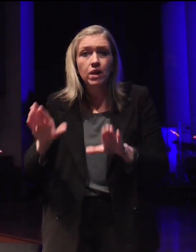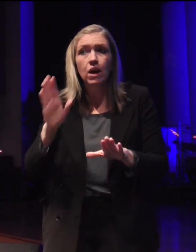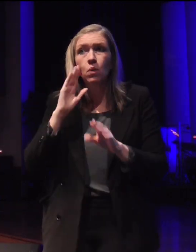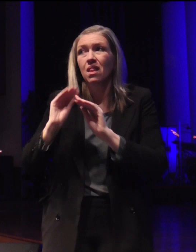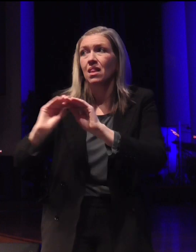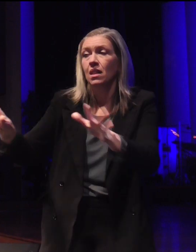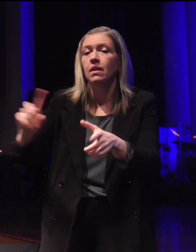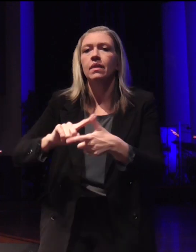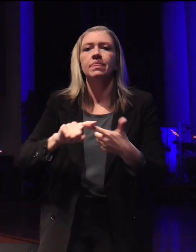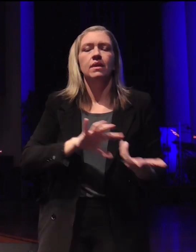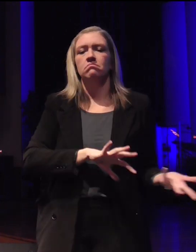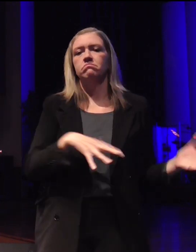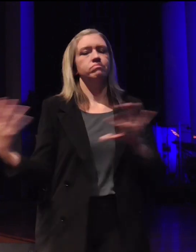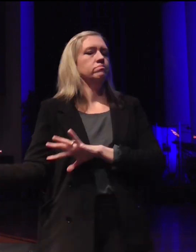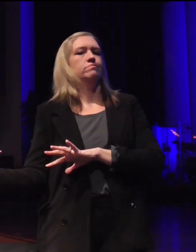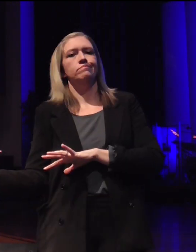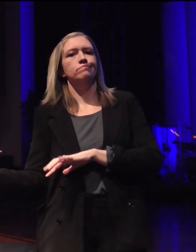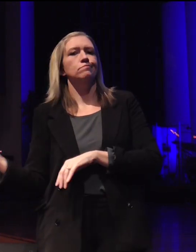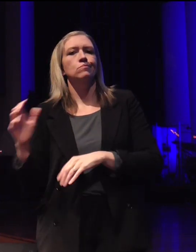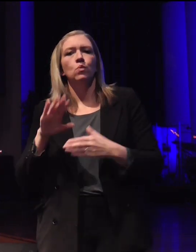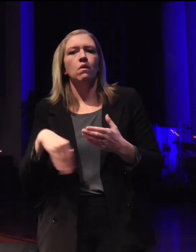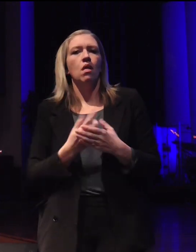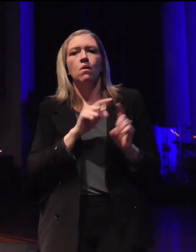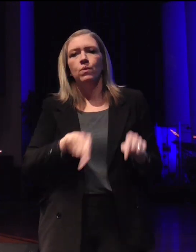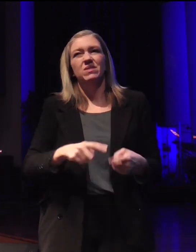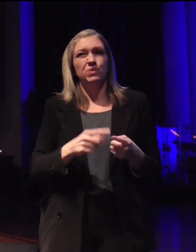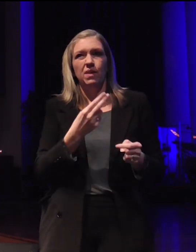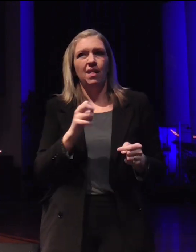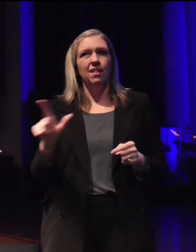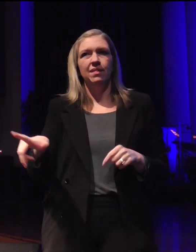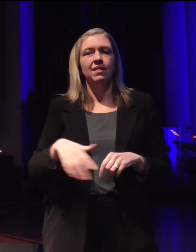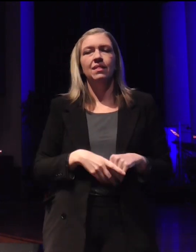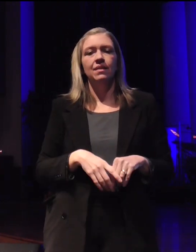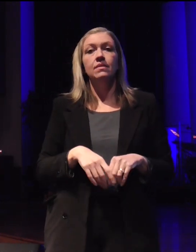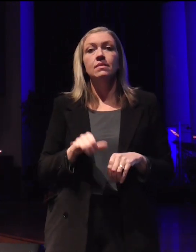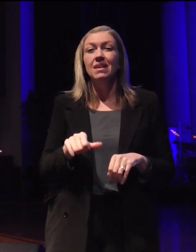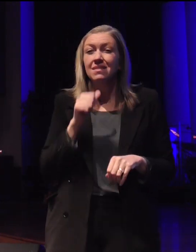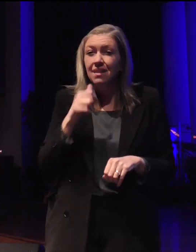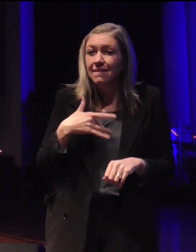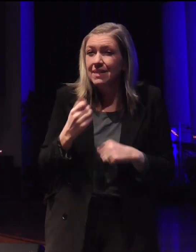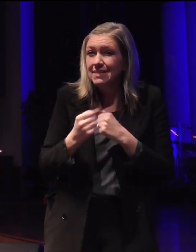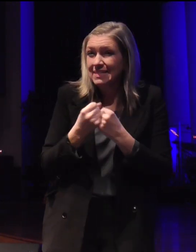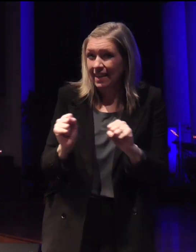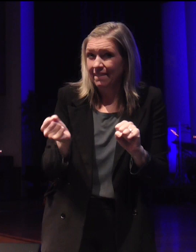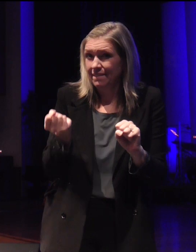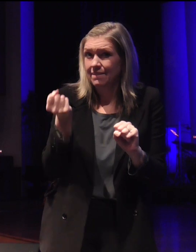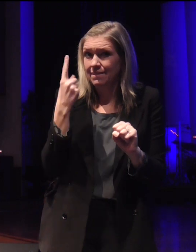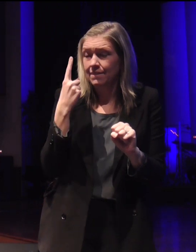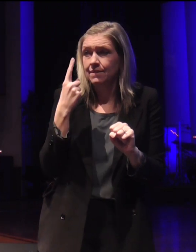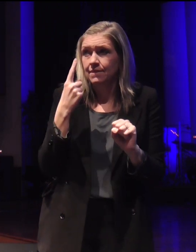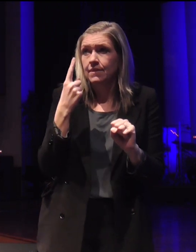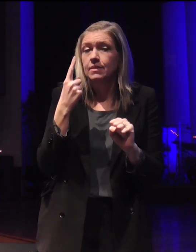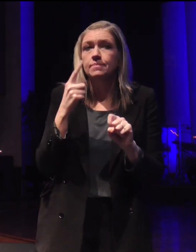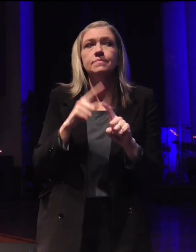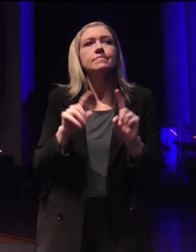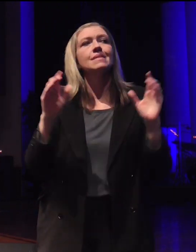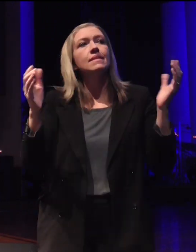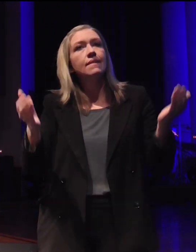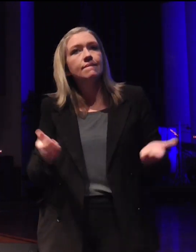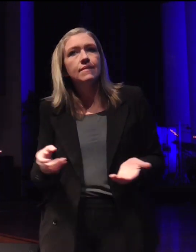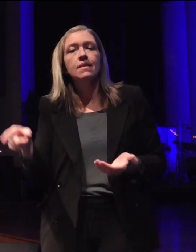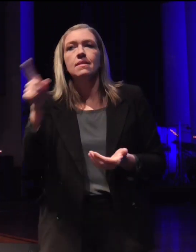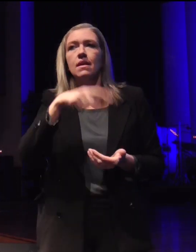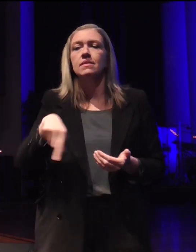hell in a handbasket. And that doesn't feel safe, and I get it. But I also invite us to